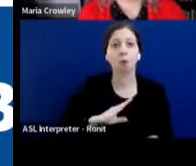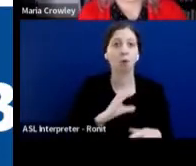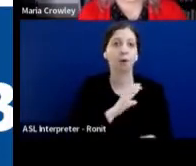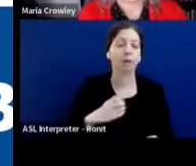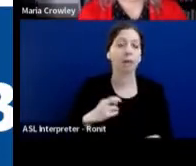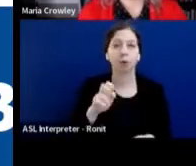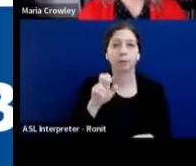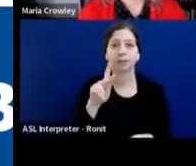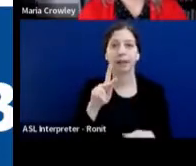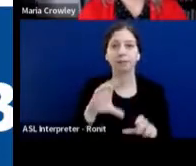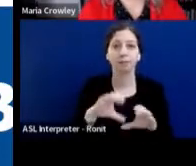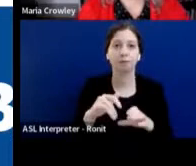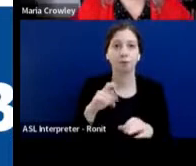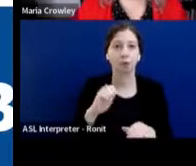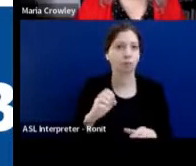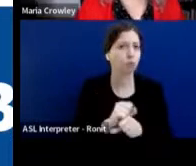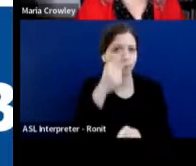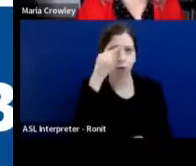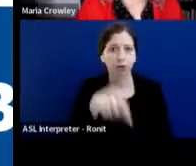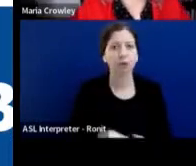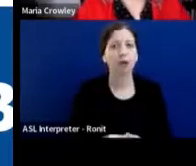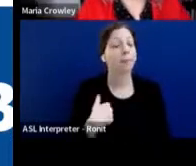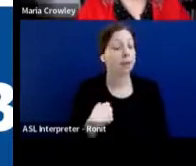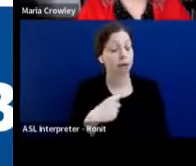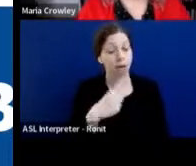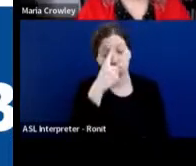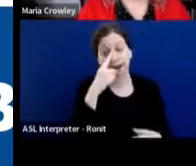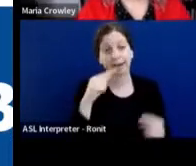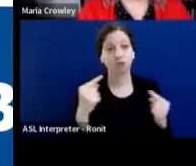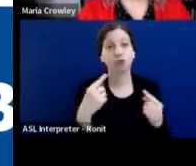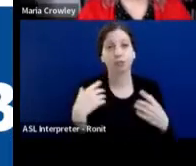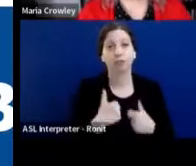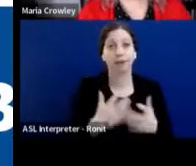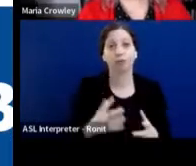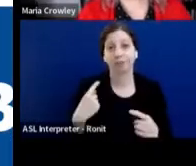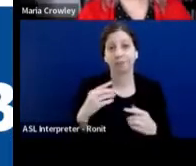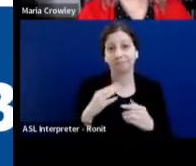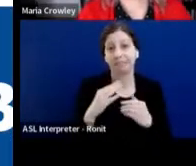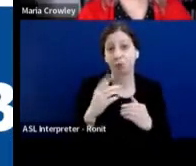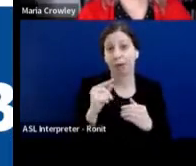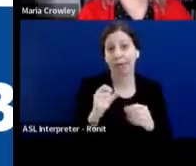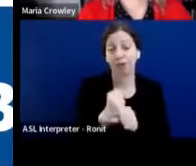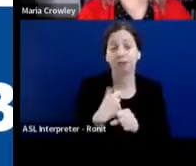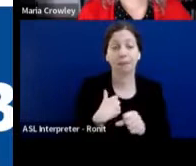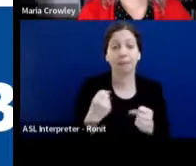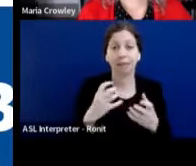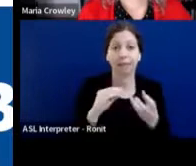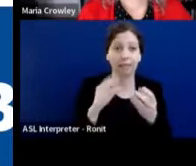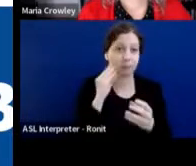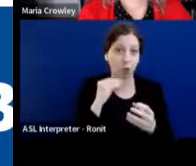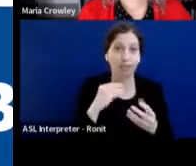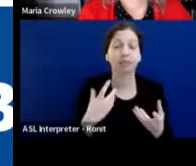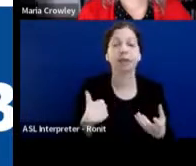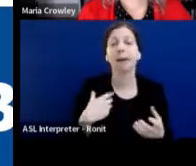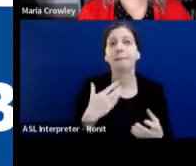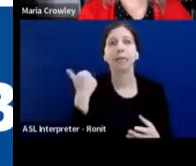you? Well, I've been a brain injury survivor for nearly 23 years, so I've had a number of experiences on board. So when I thought about my best experiences,